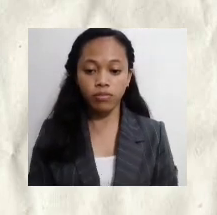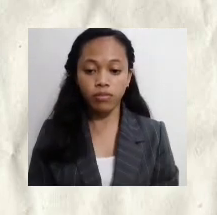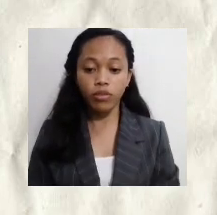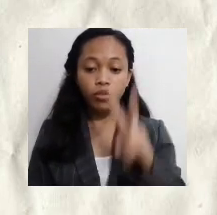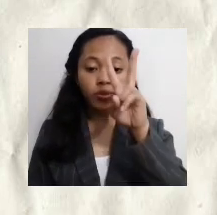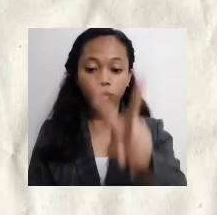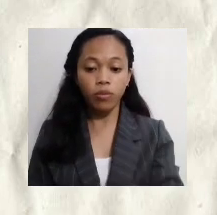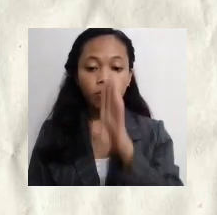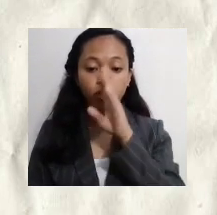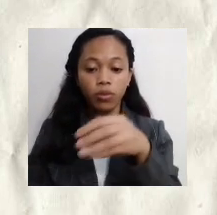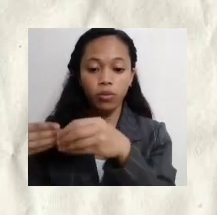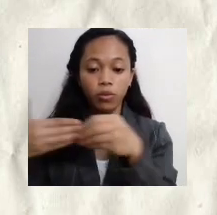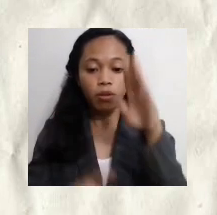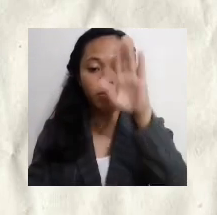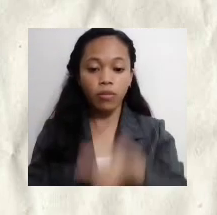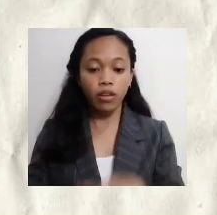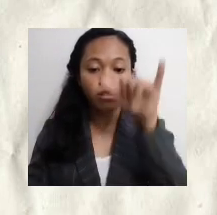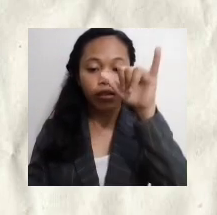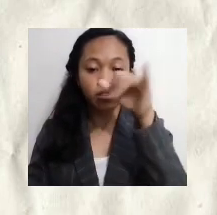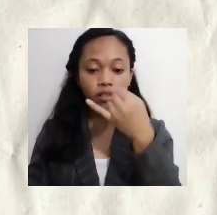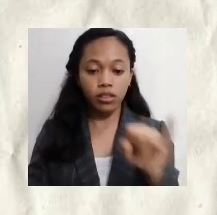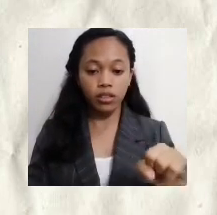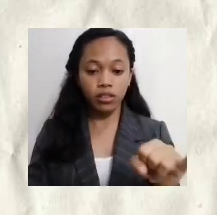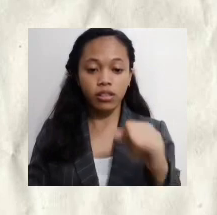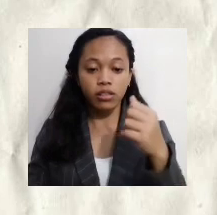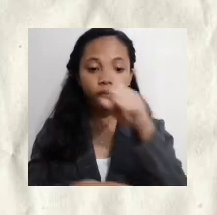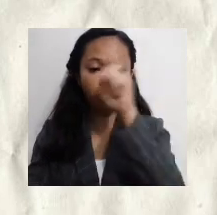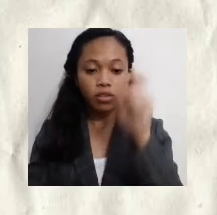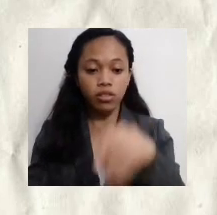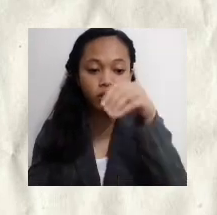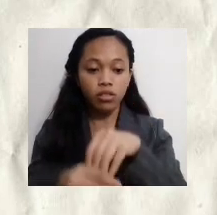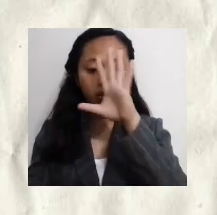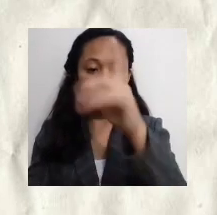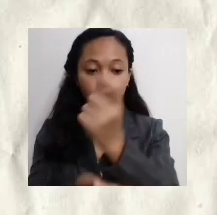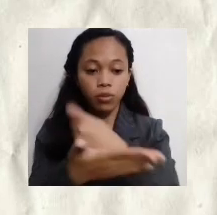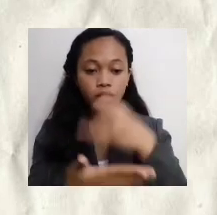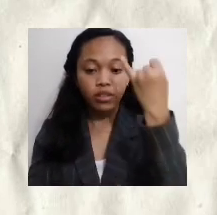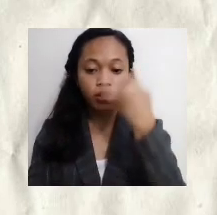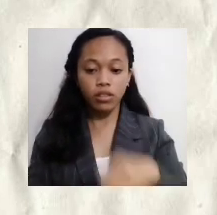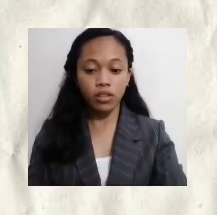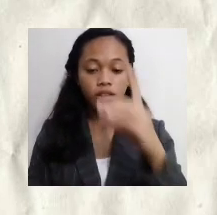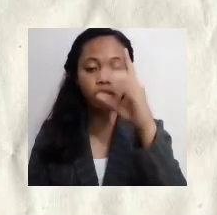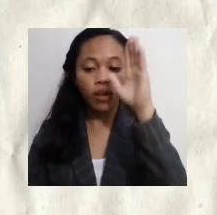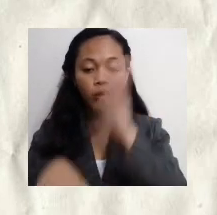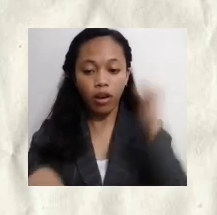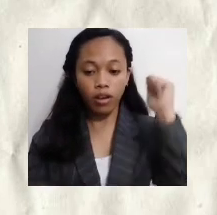either so it support or reject the findings of your related studies or